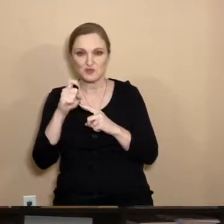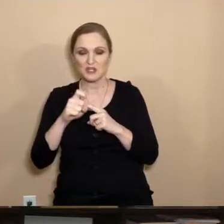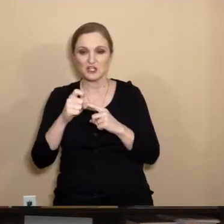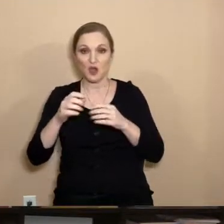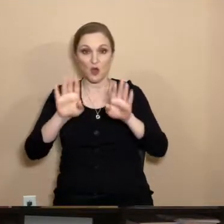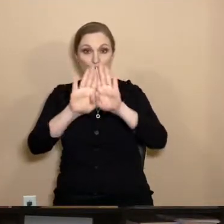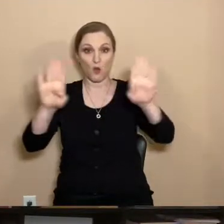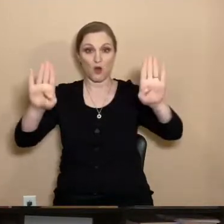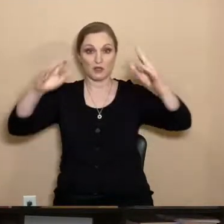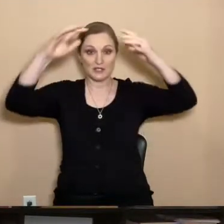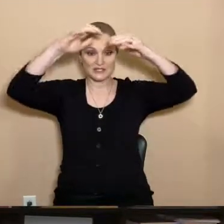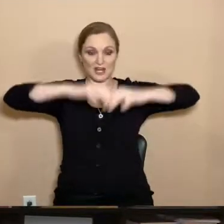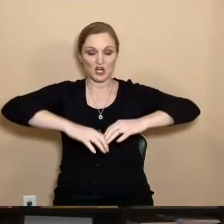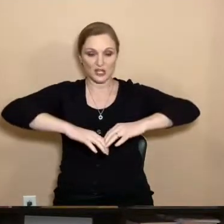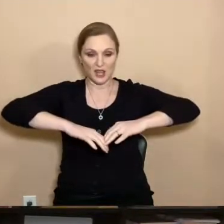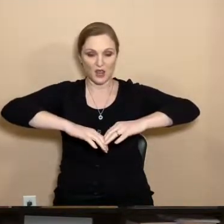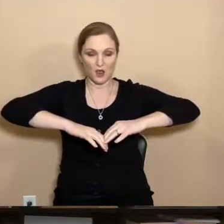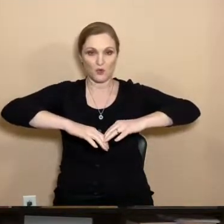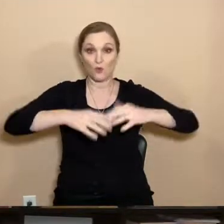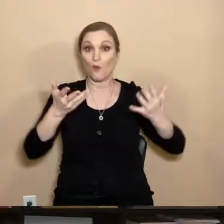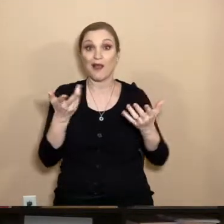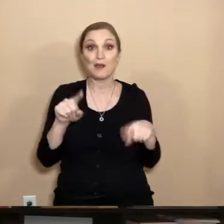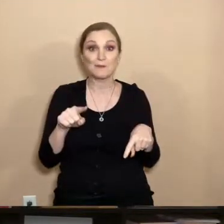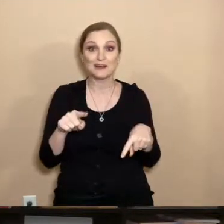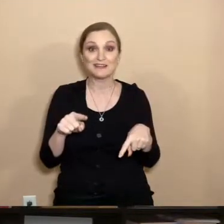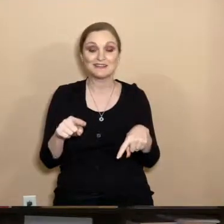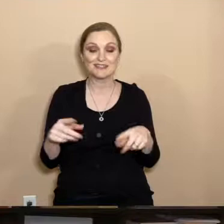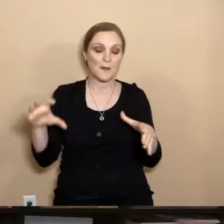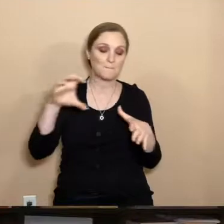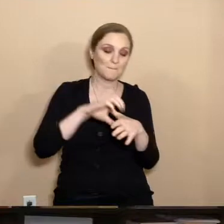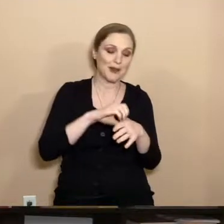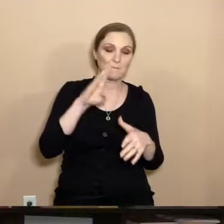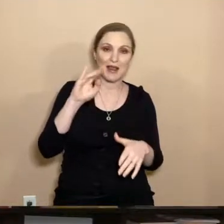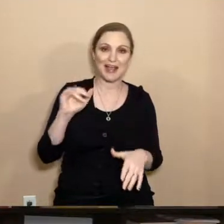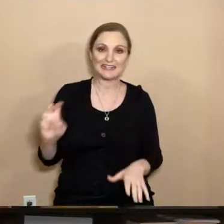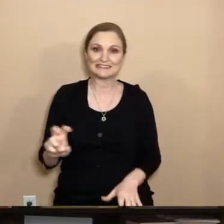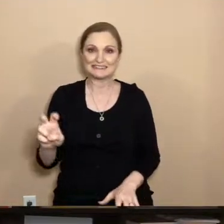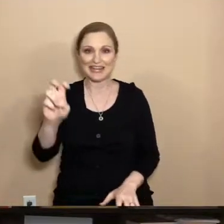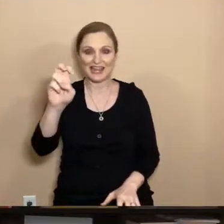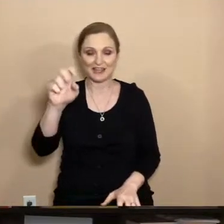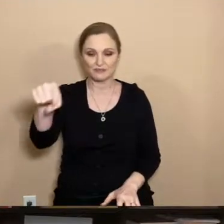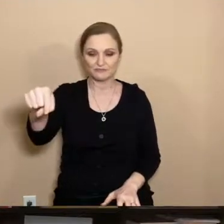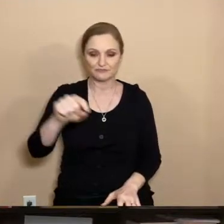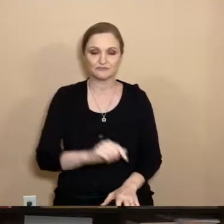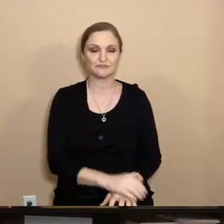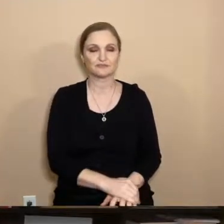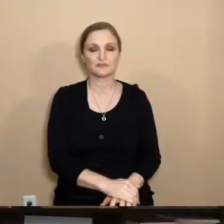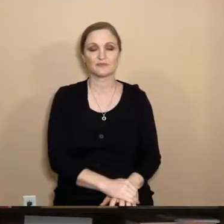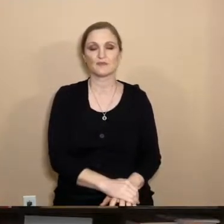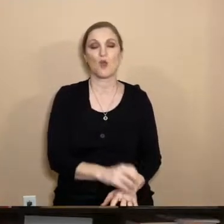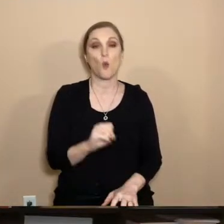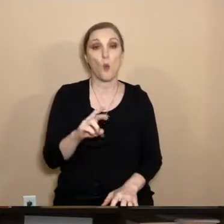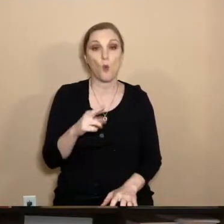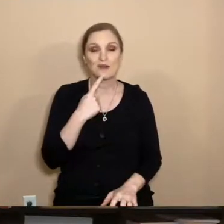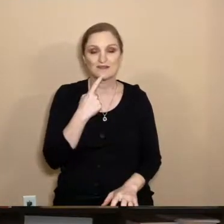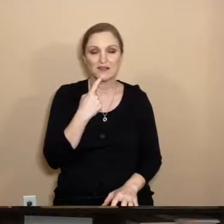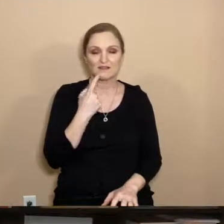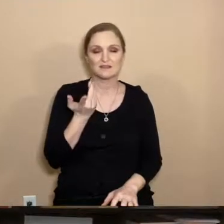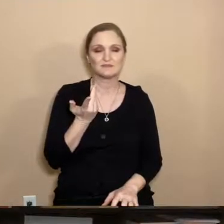a wall or break through an old wall. And what happens? You get bit by a snake who's on the other side of the wall. Or he says,